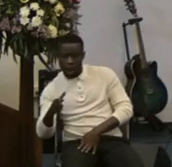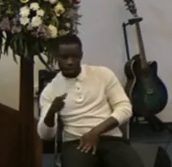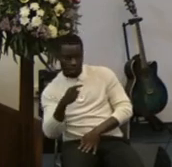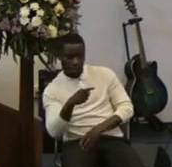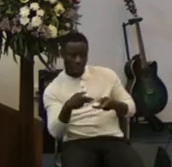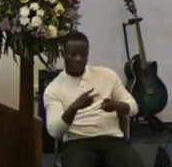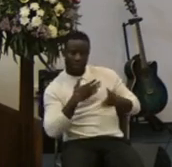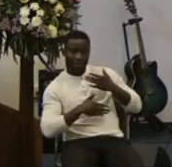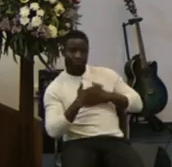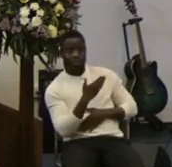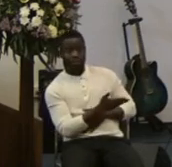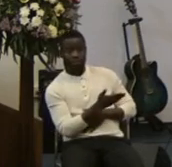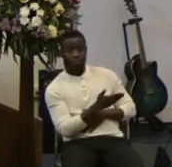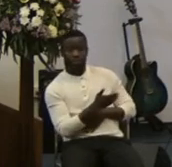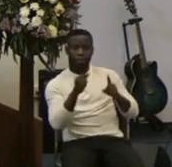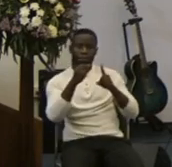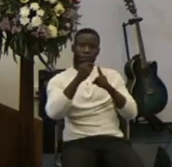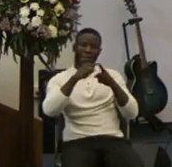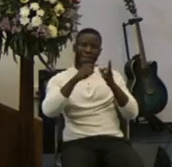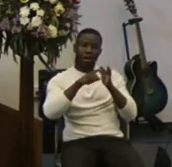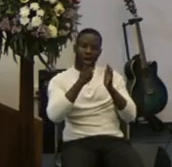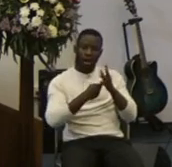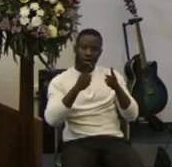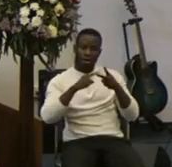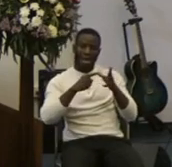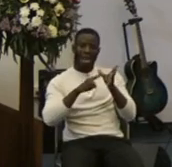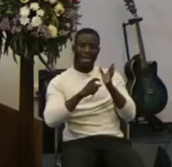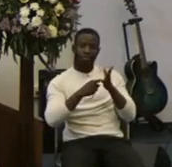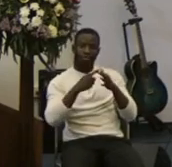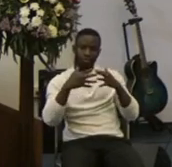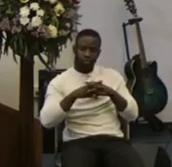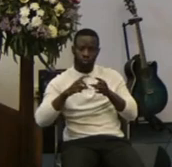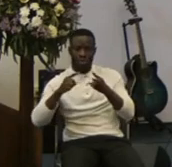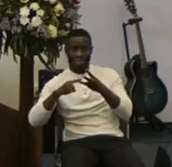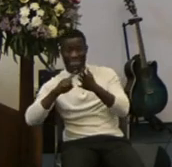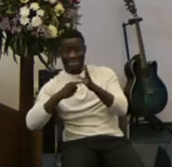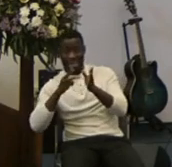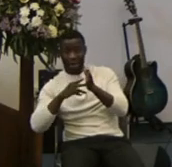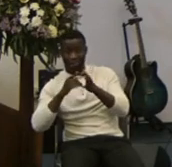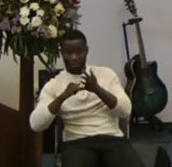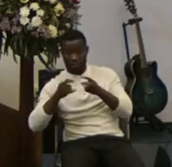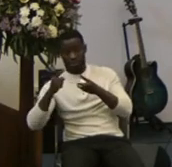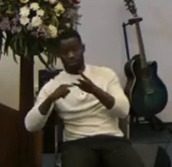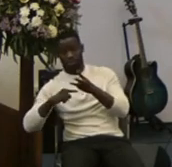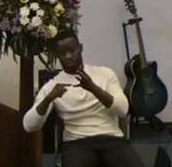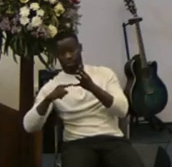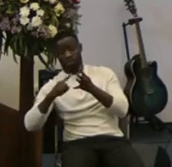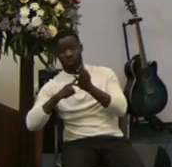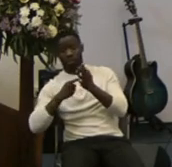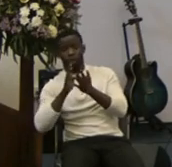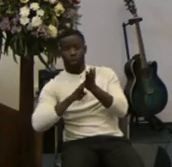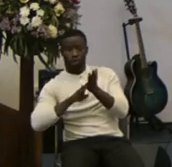words. So Peter and Andrew, James and John, Jesus says to them, follow